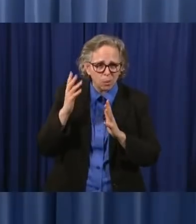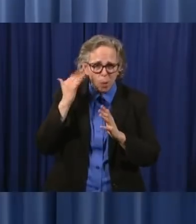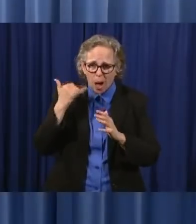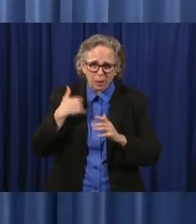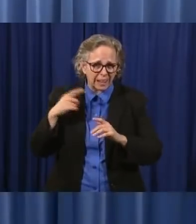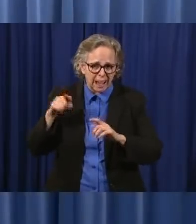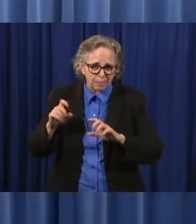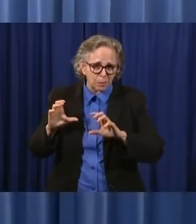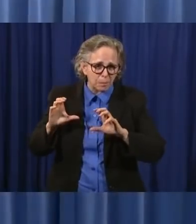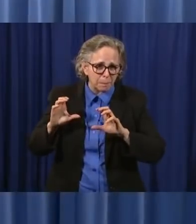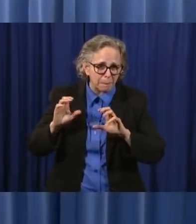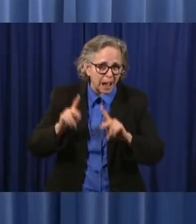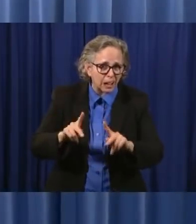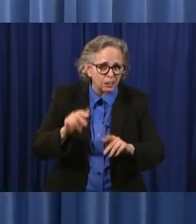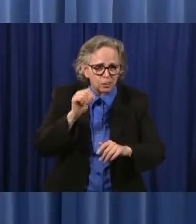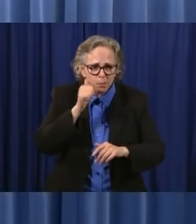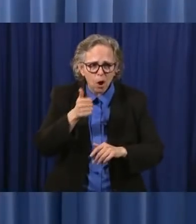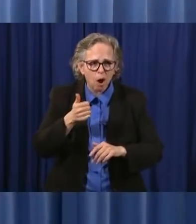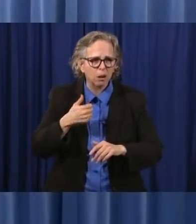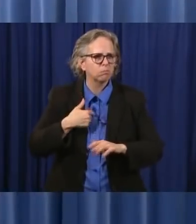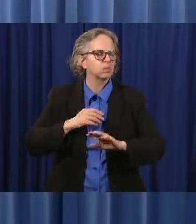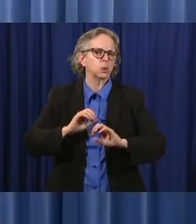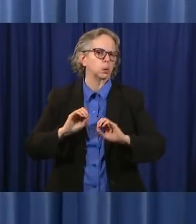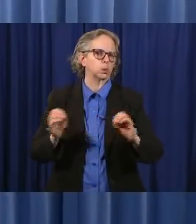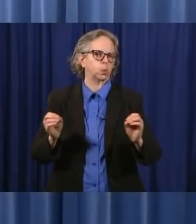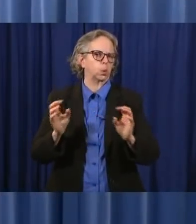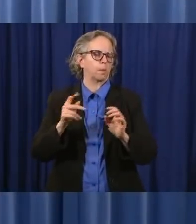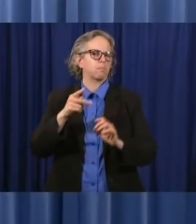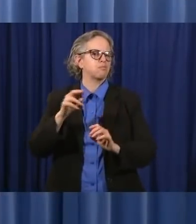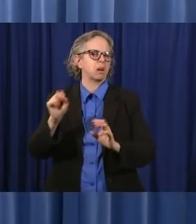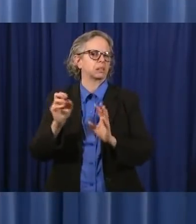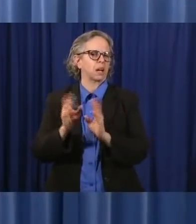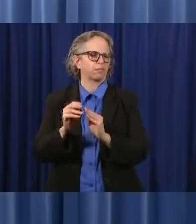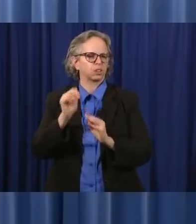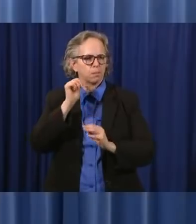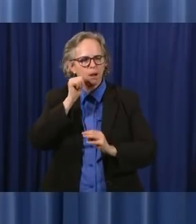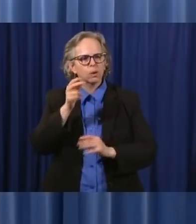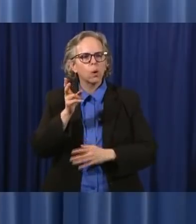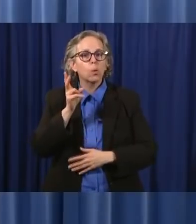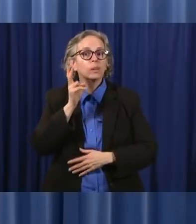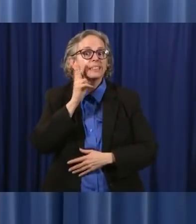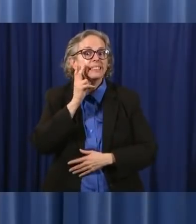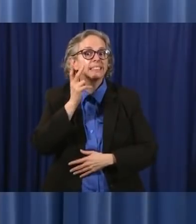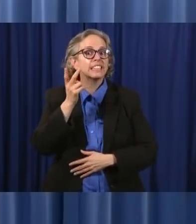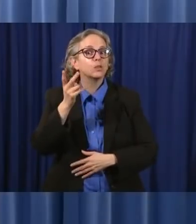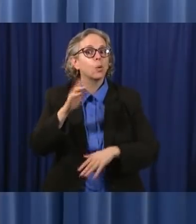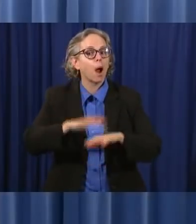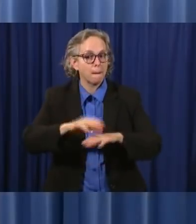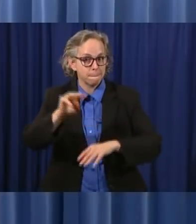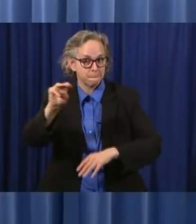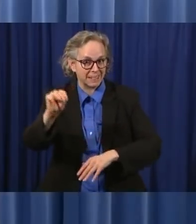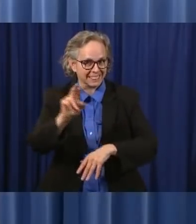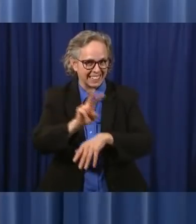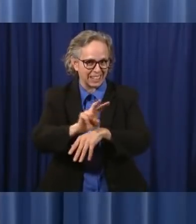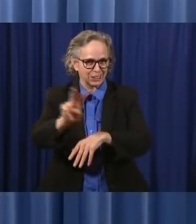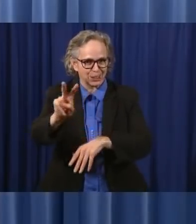communicate tomorrow, we will not be here tomorrow. We will be back Monday. We'll see you Monday at 2 o'clock. Thank you very much.